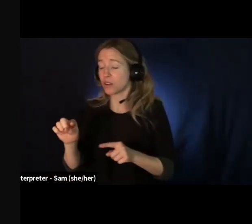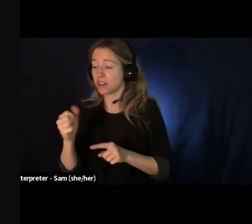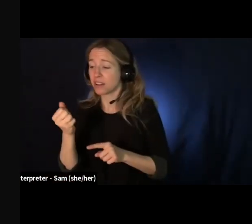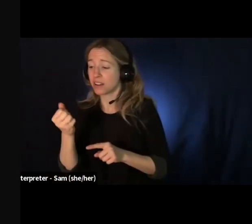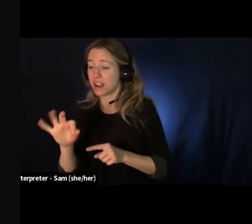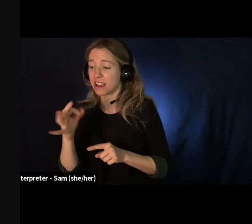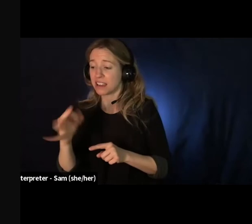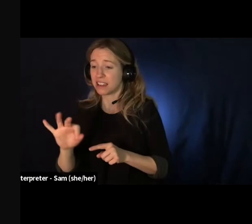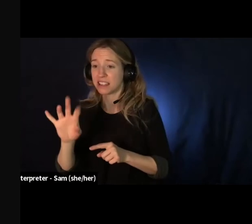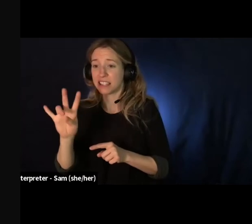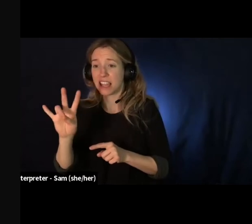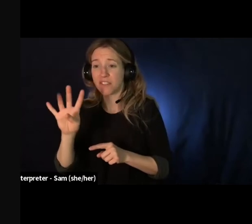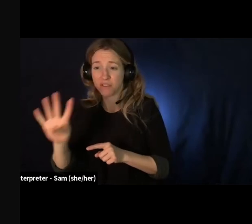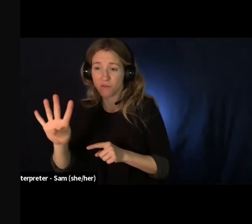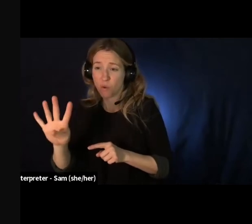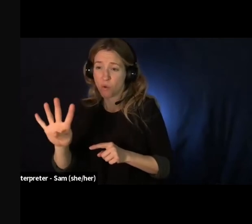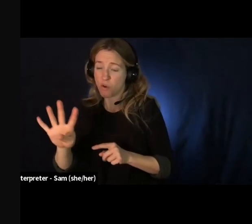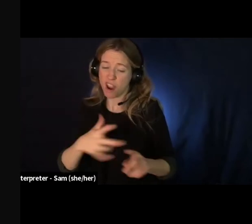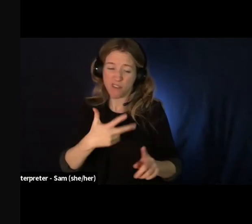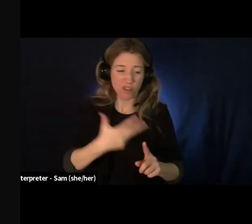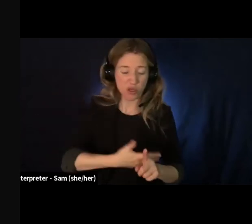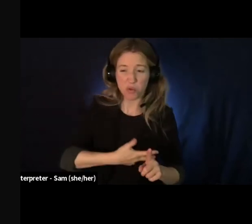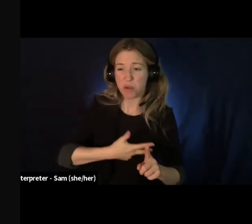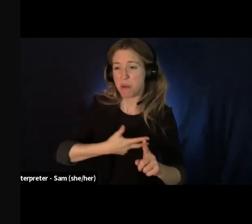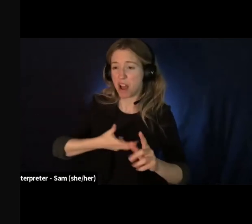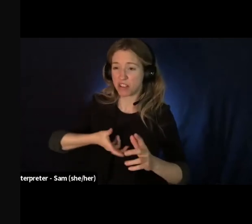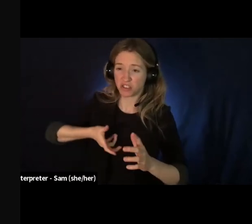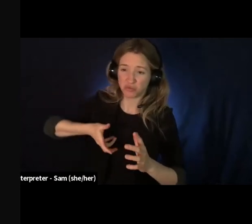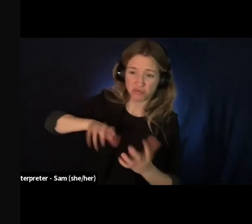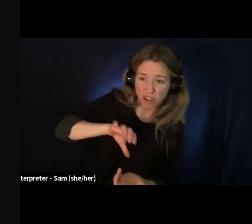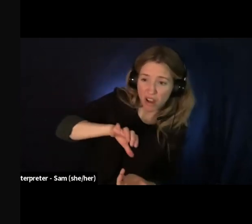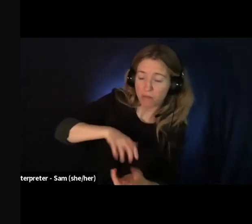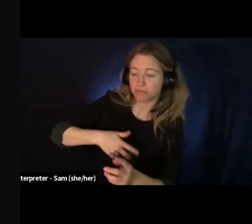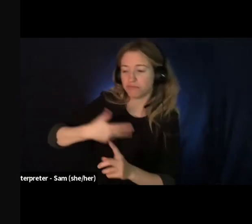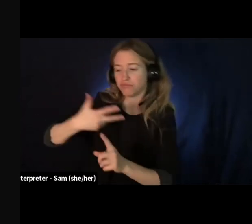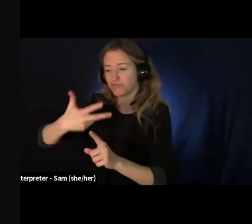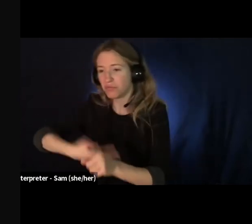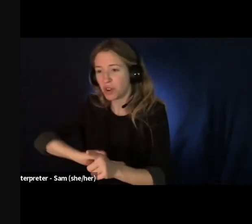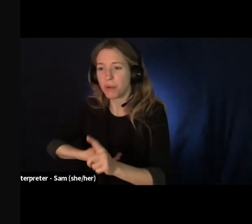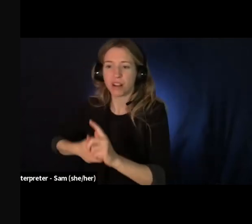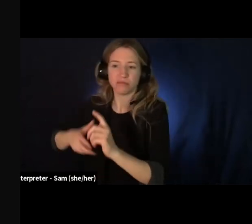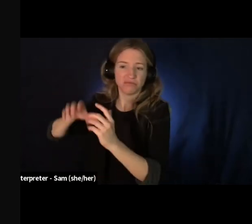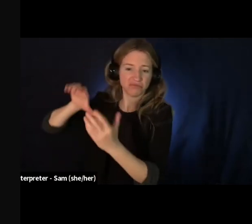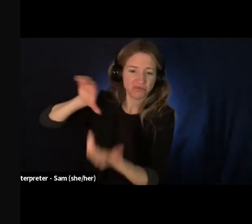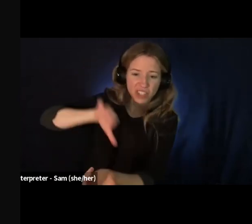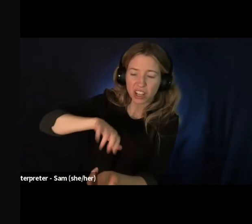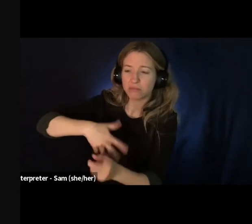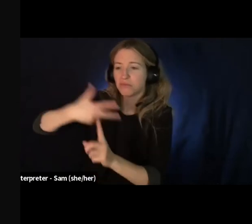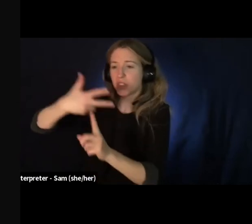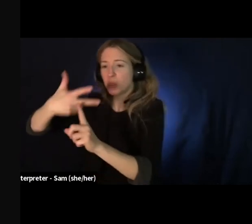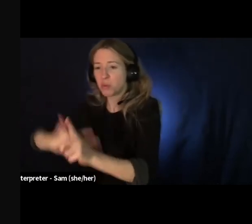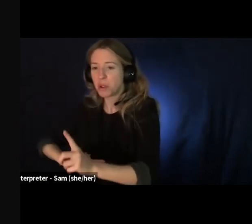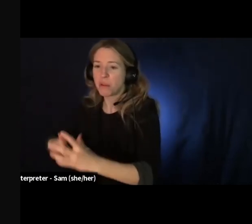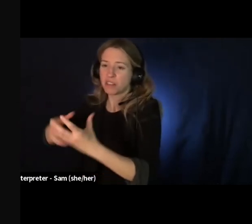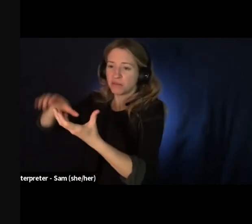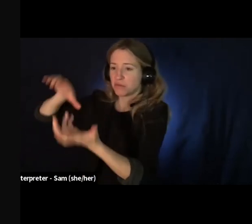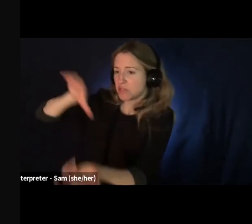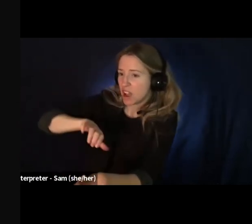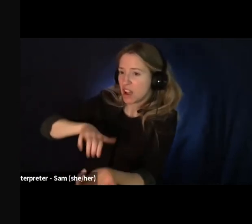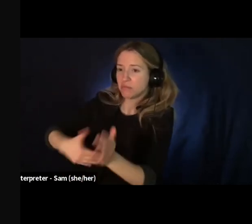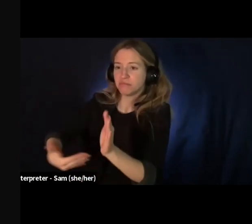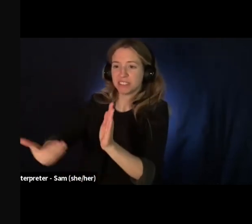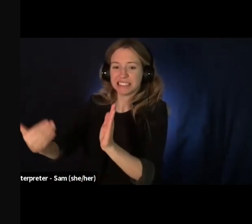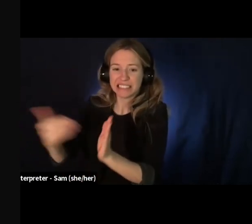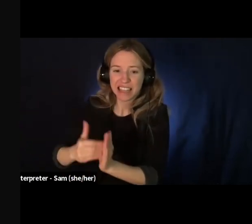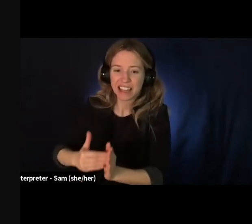When we think about that, and we think about the notoriety of Love Canal and what was